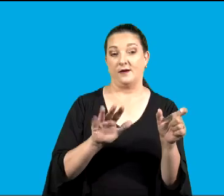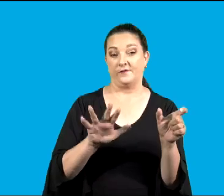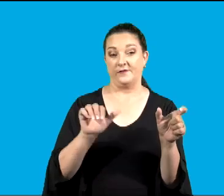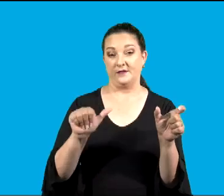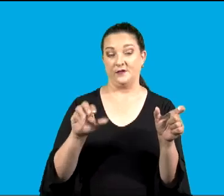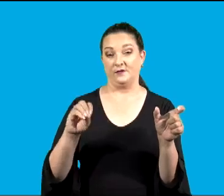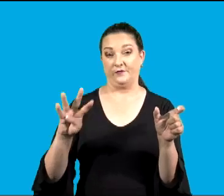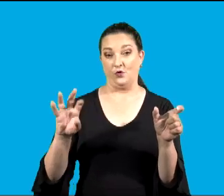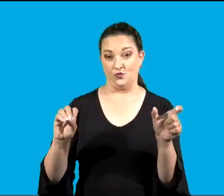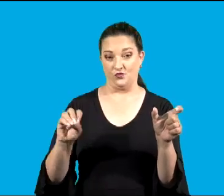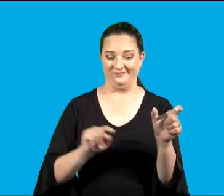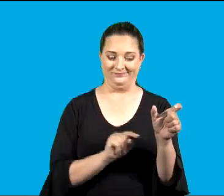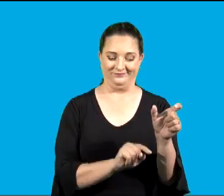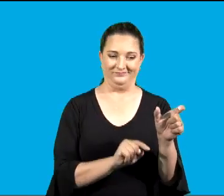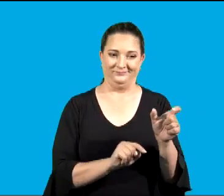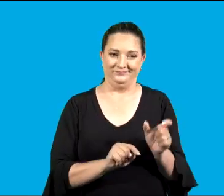1,956,040, and the